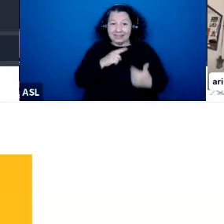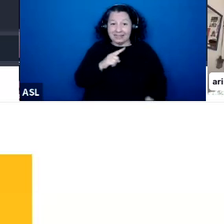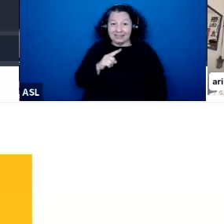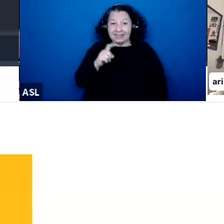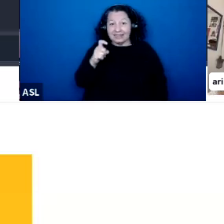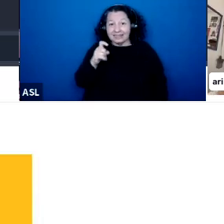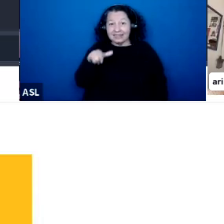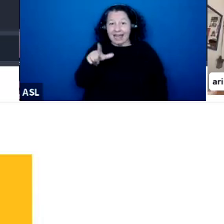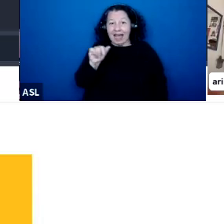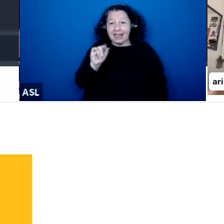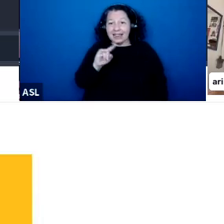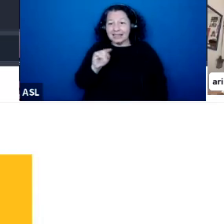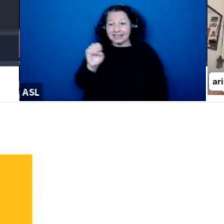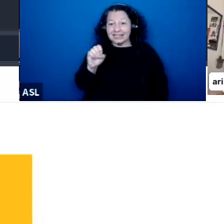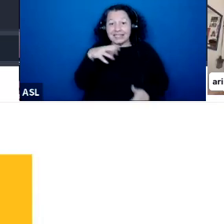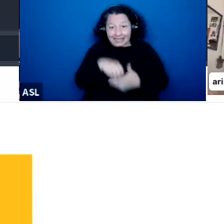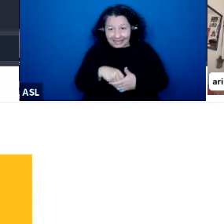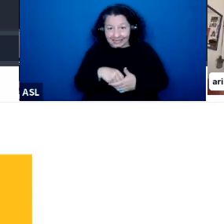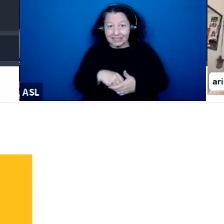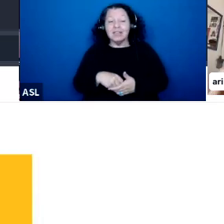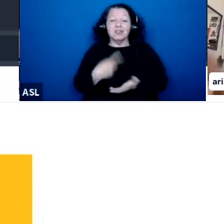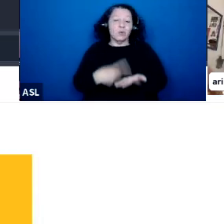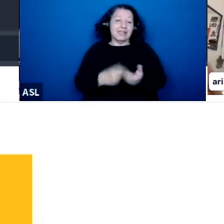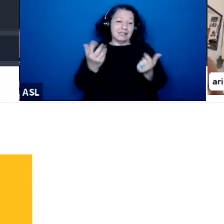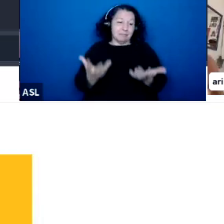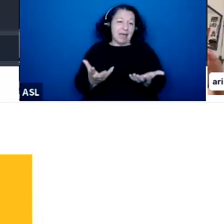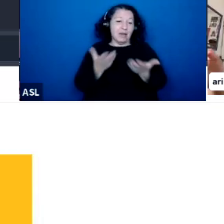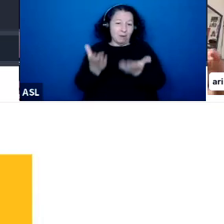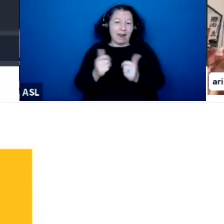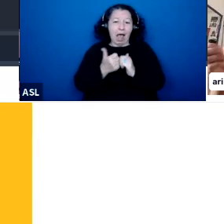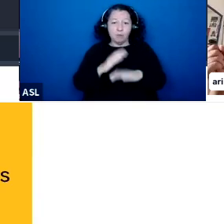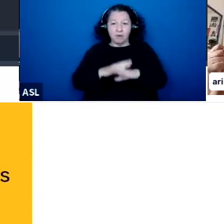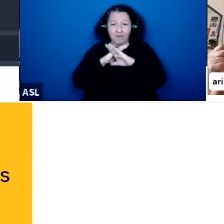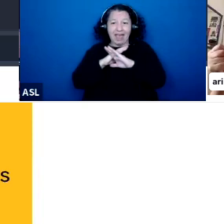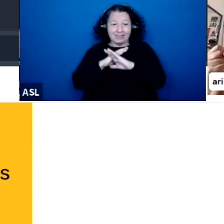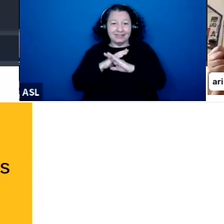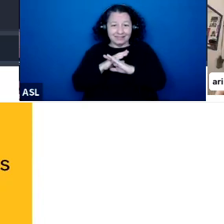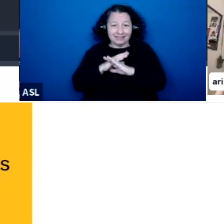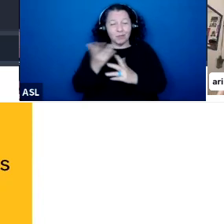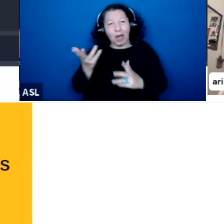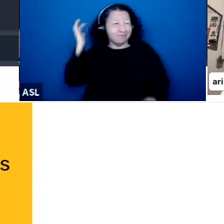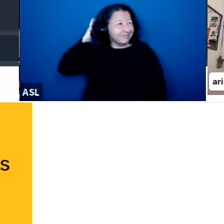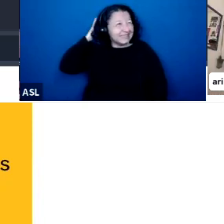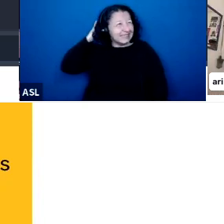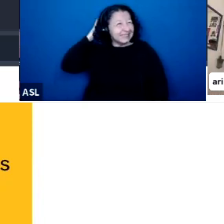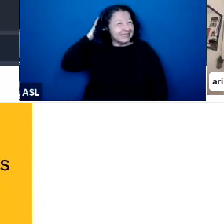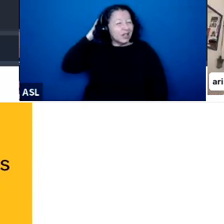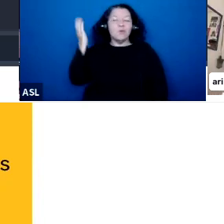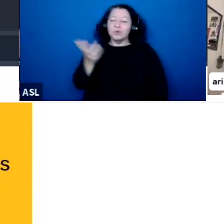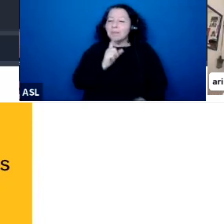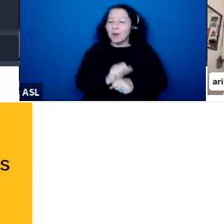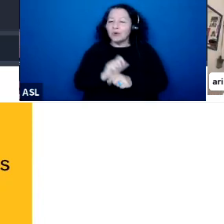them. So we have a lot of recommendations on how to prevent, um, you know, or